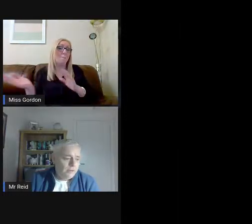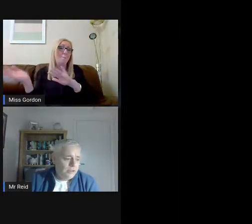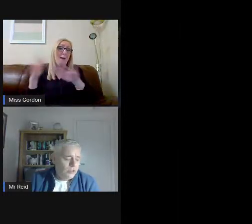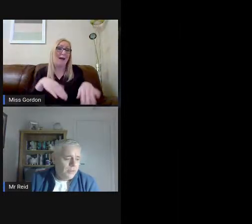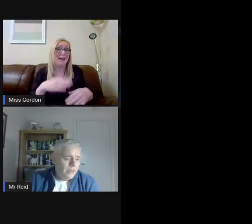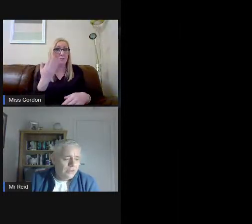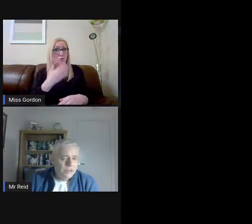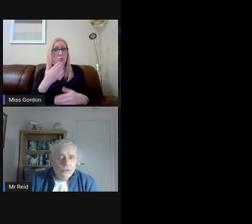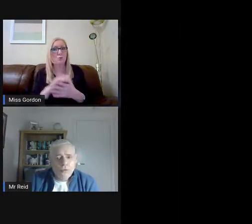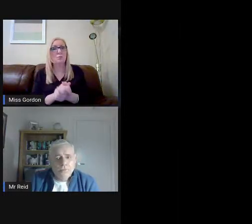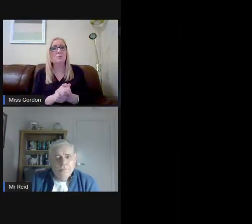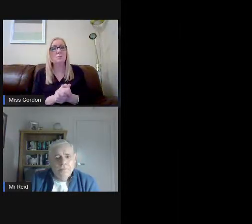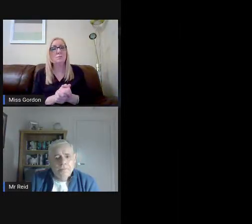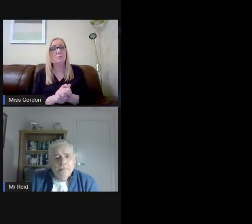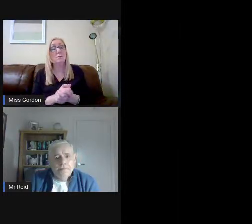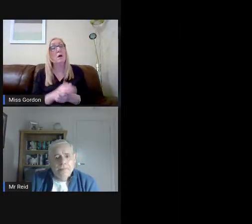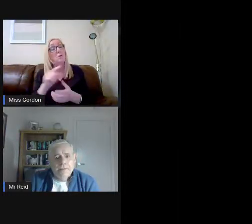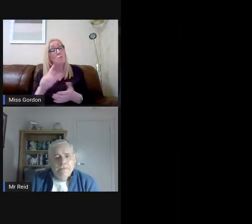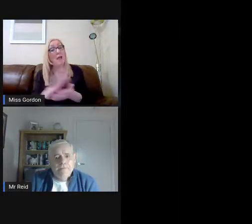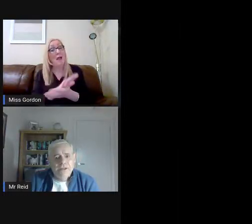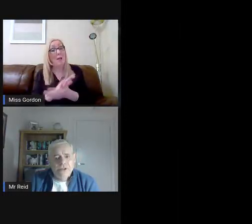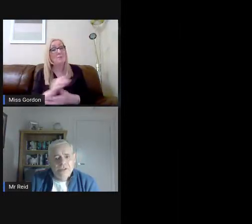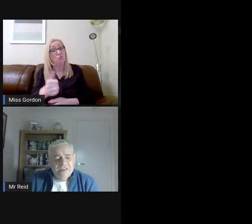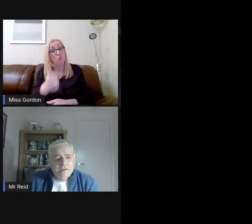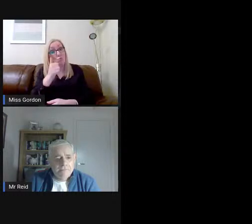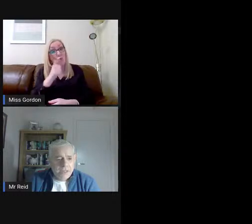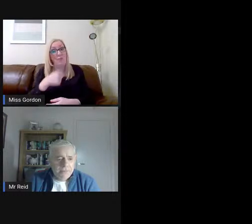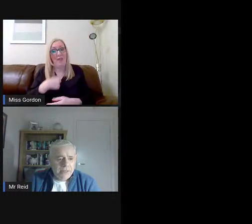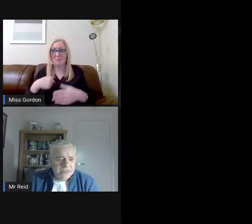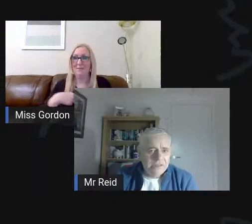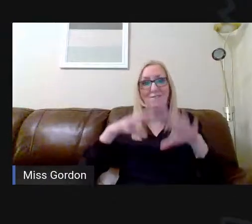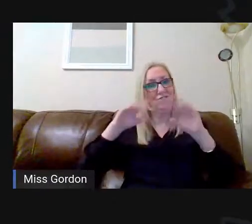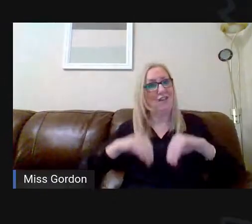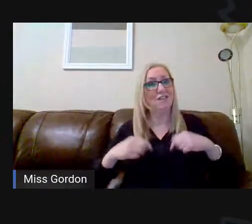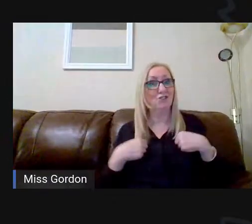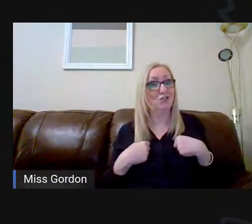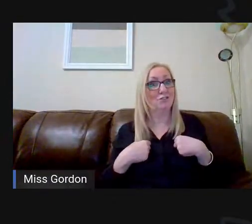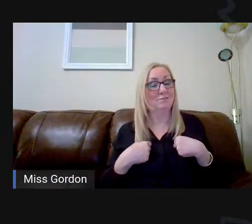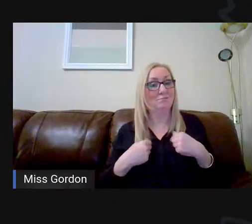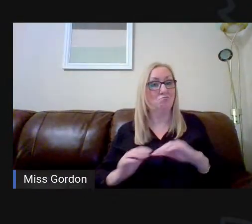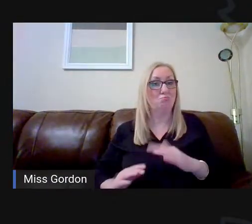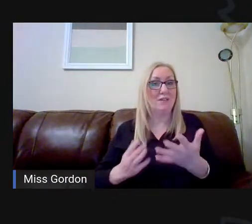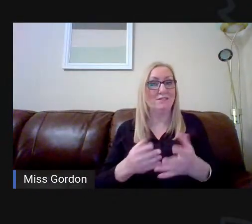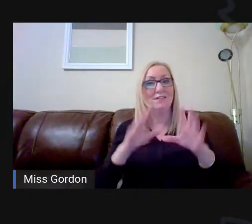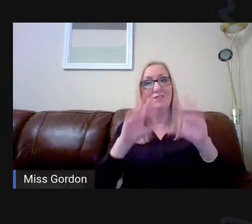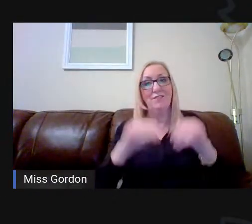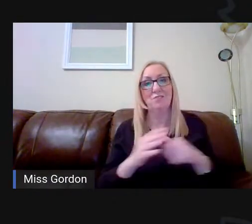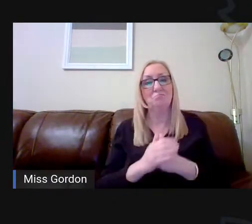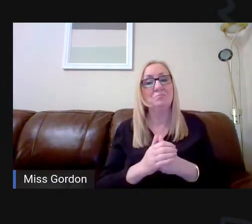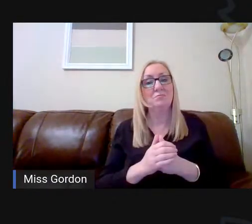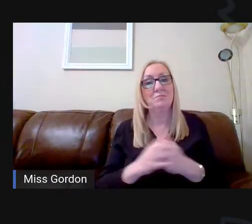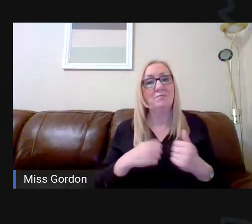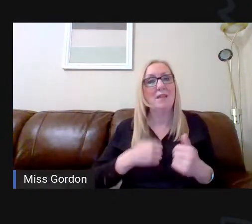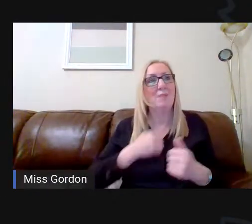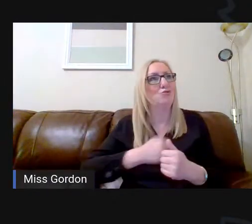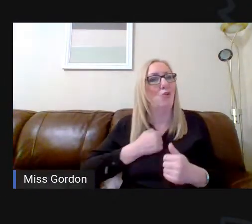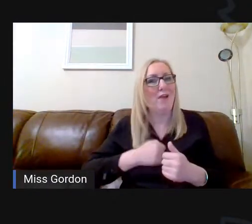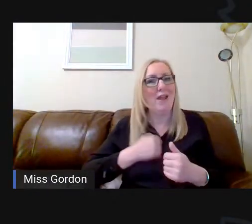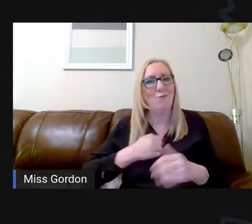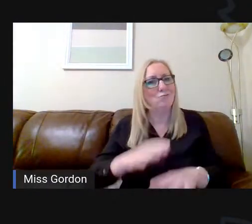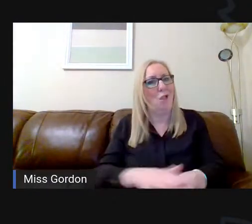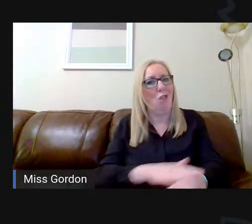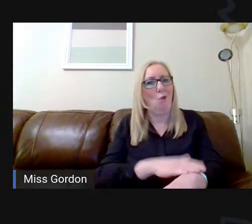That, you'll be glad to know, finishes my presentation. I'm sorry if it went on too long,